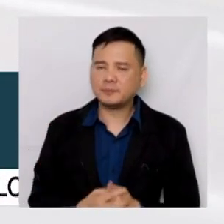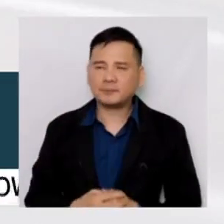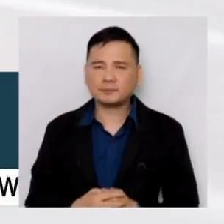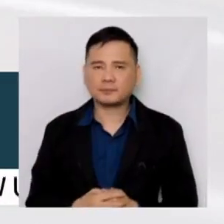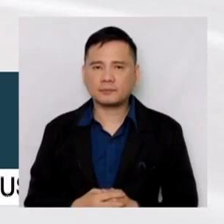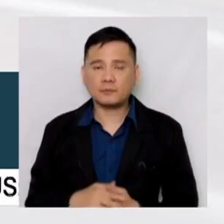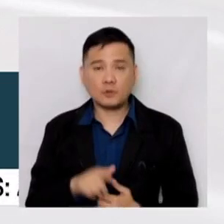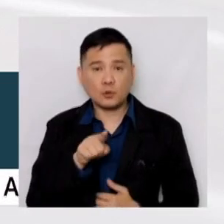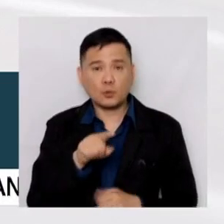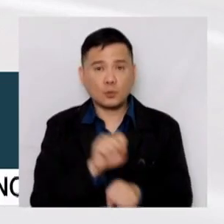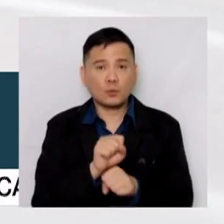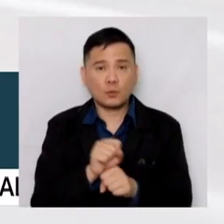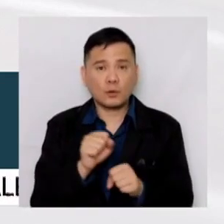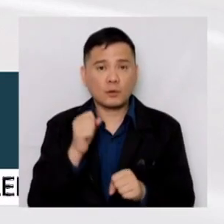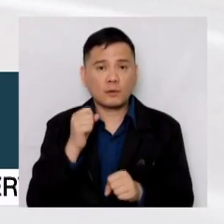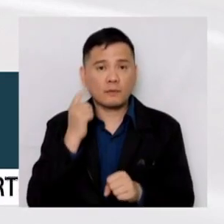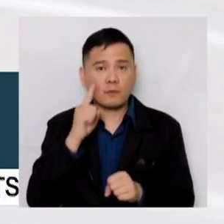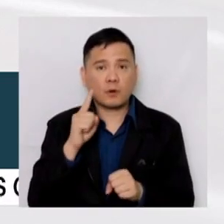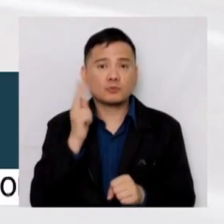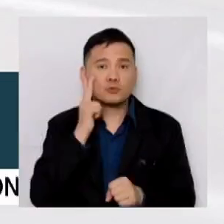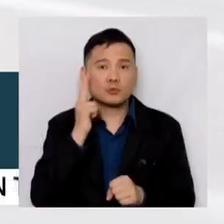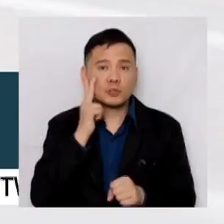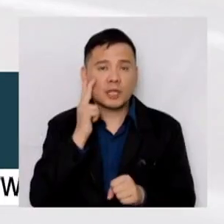What did working for the Duterte administration teach you?